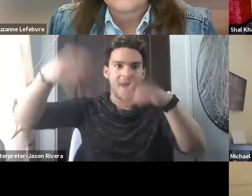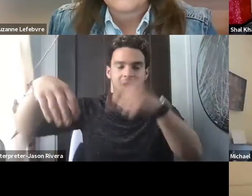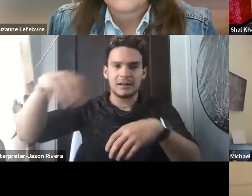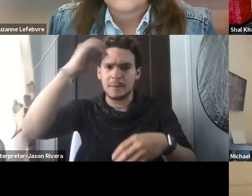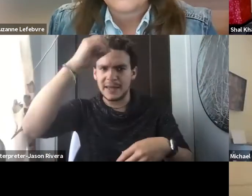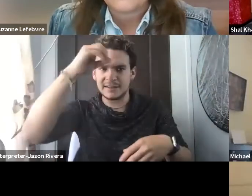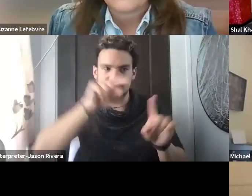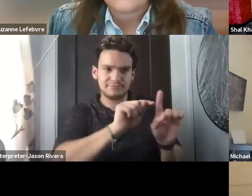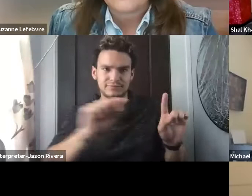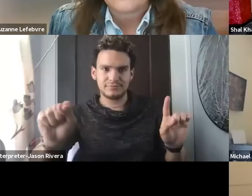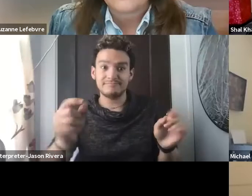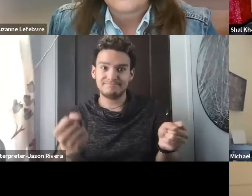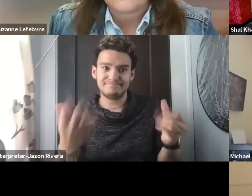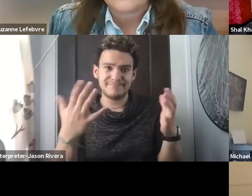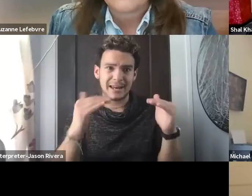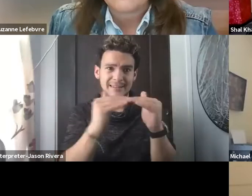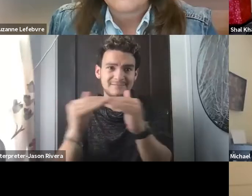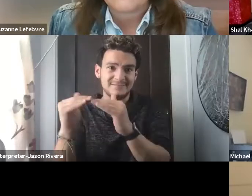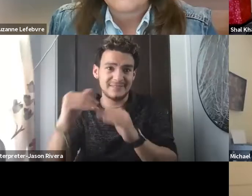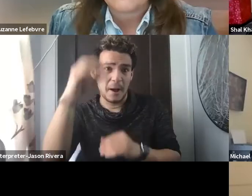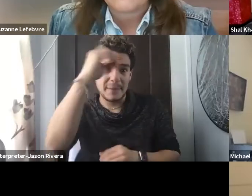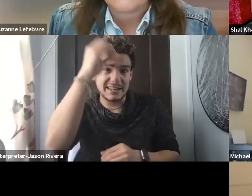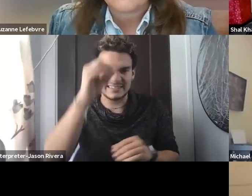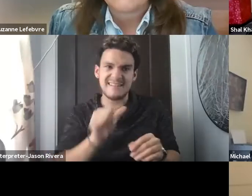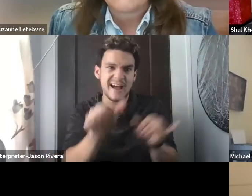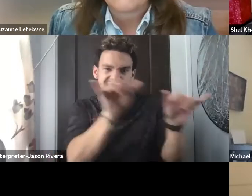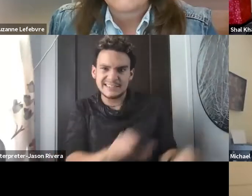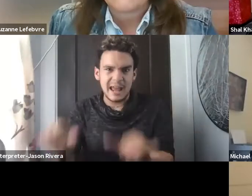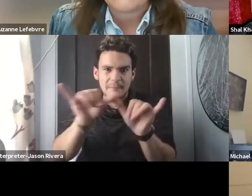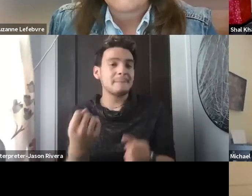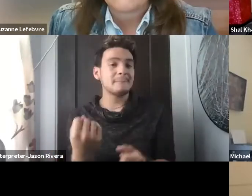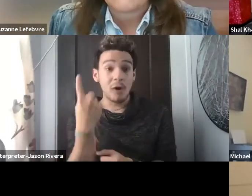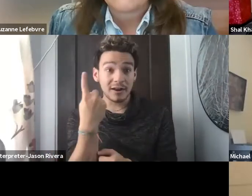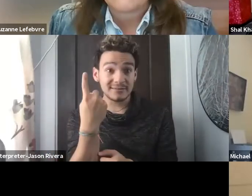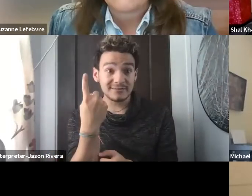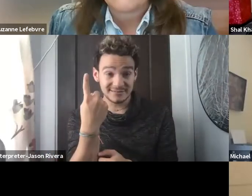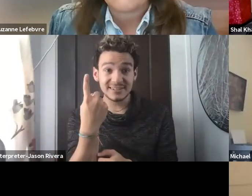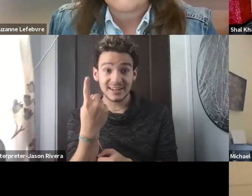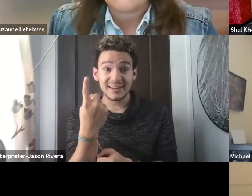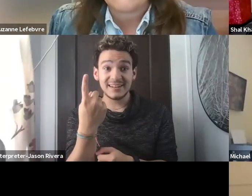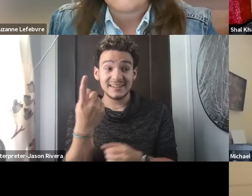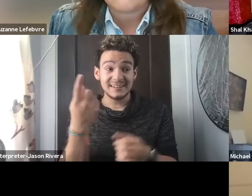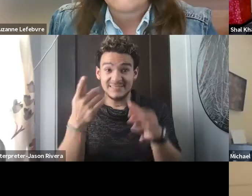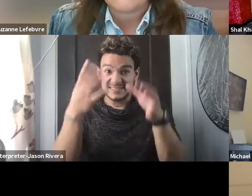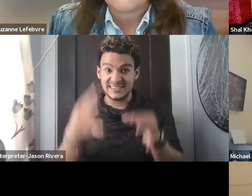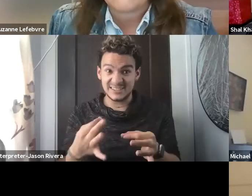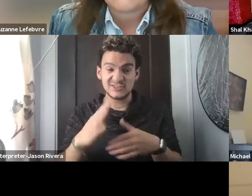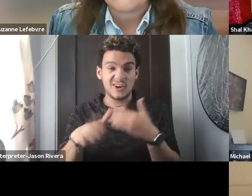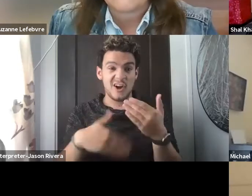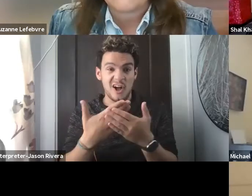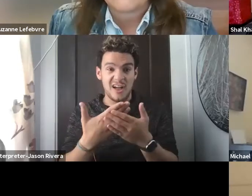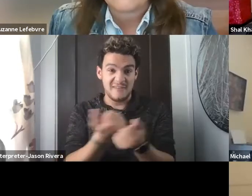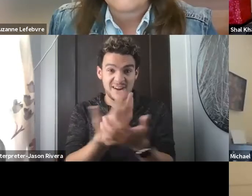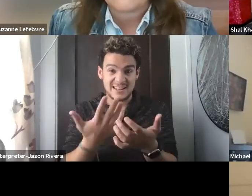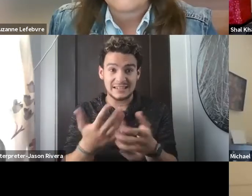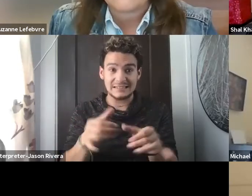room. But certainly one conclusion is that the drivers to working within a